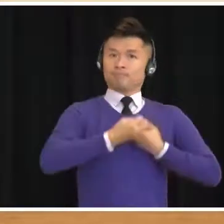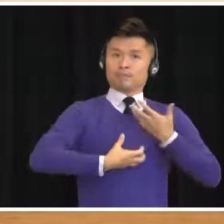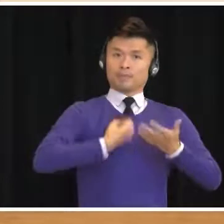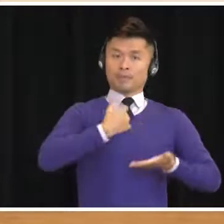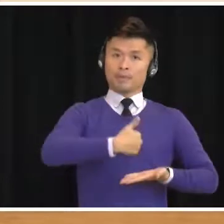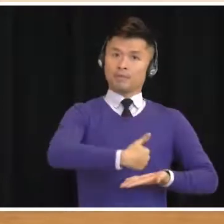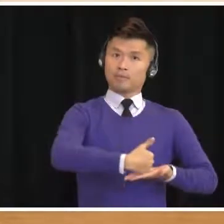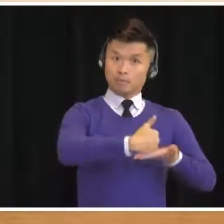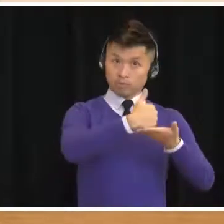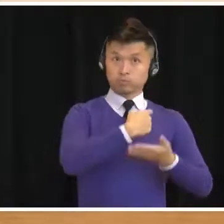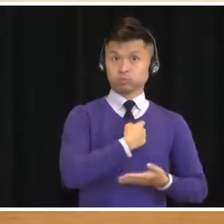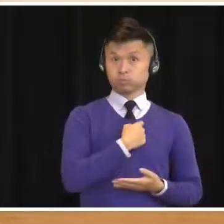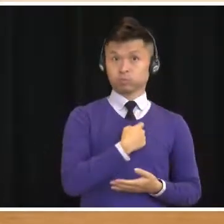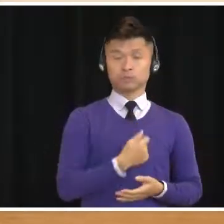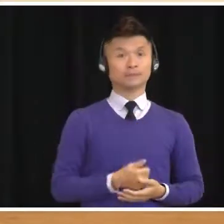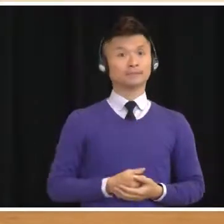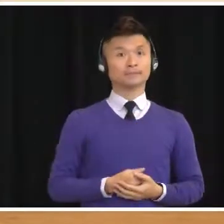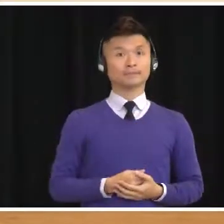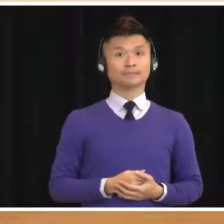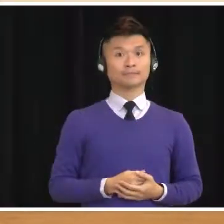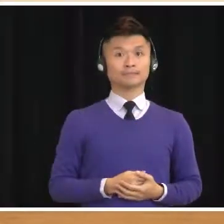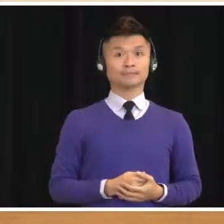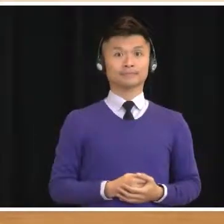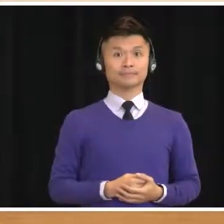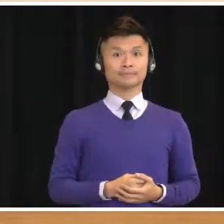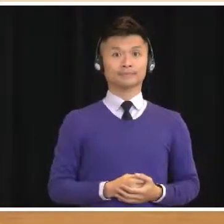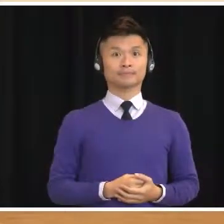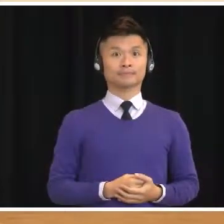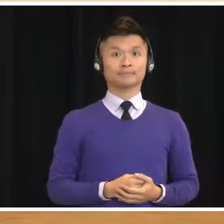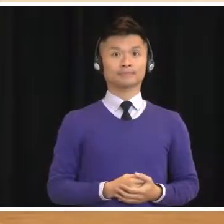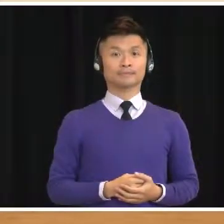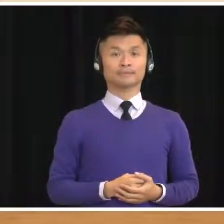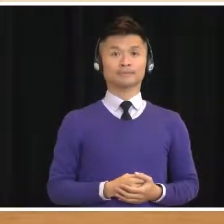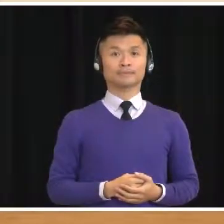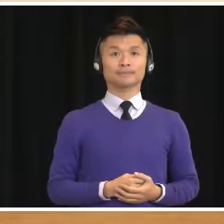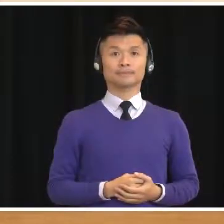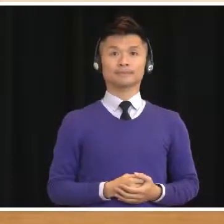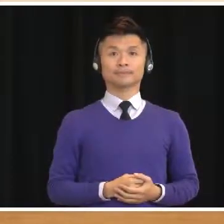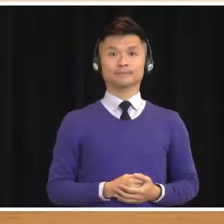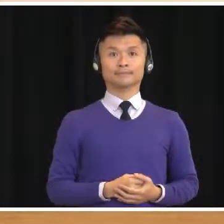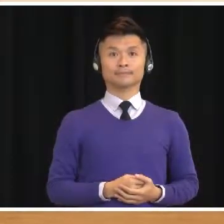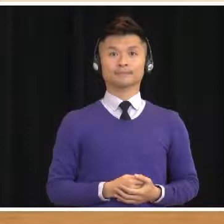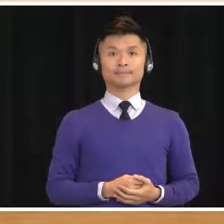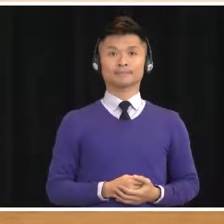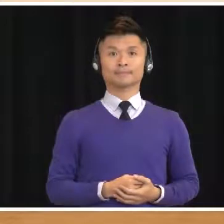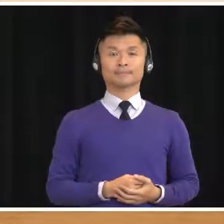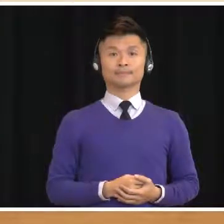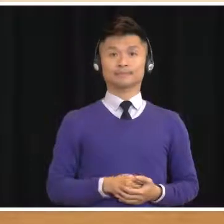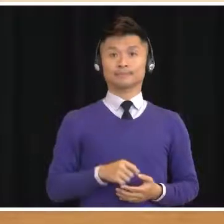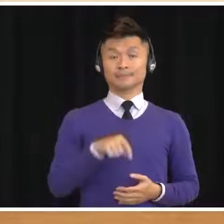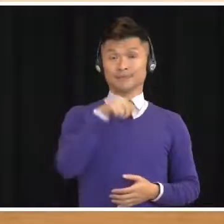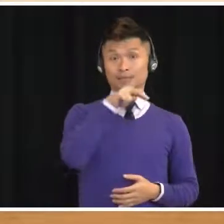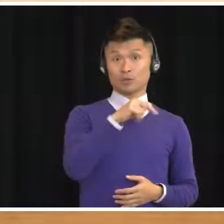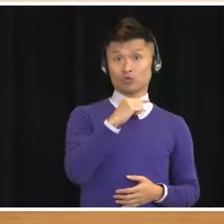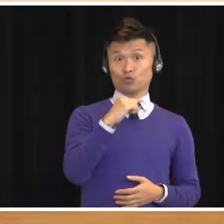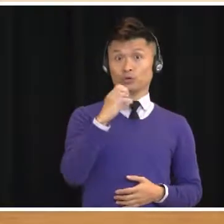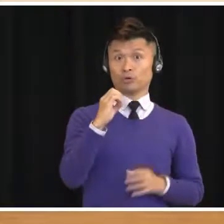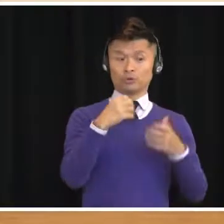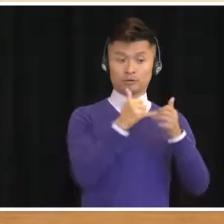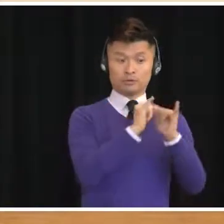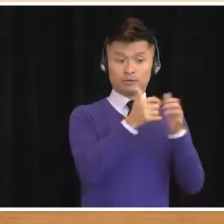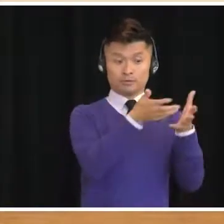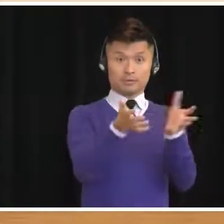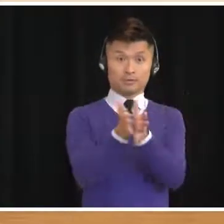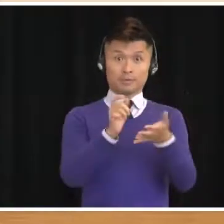has become quite a significant issue in the reports from the NGOs and in our meeting with children yesterday.